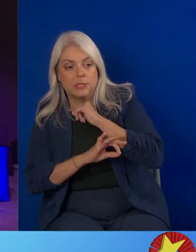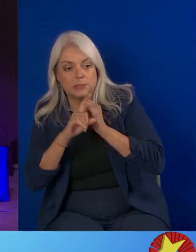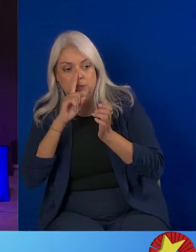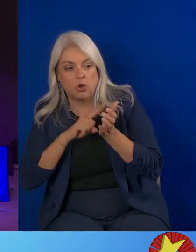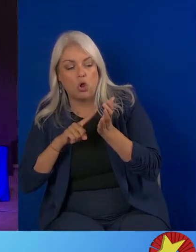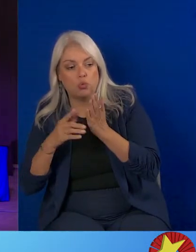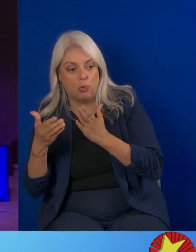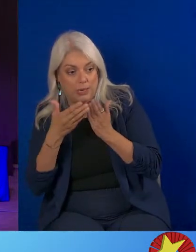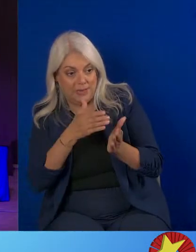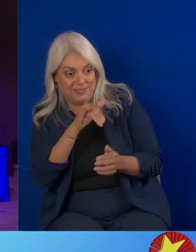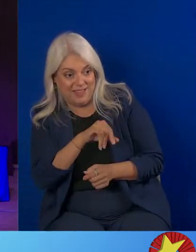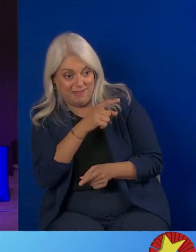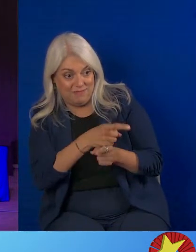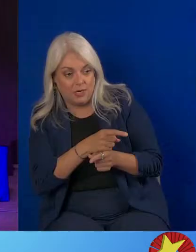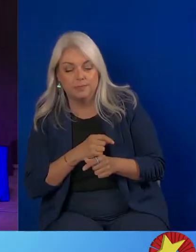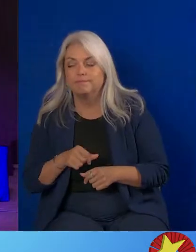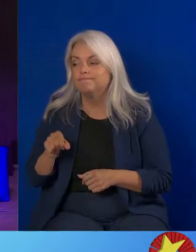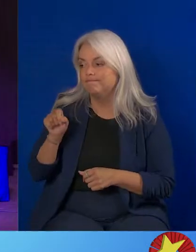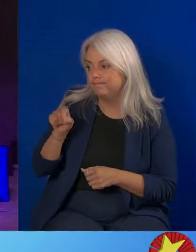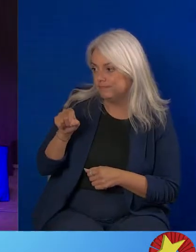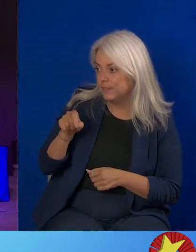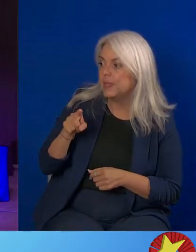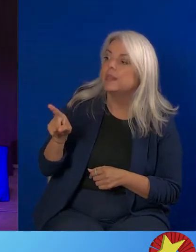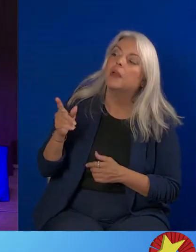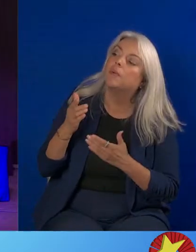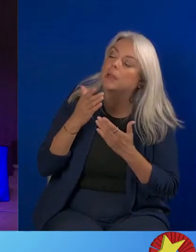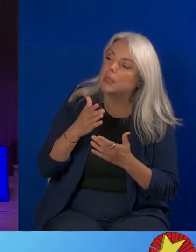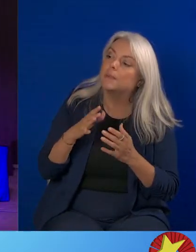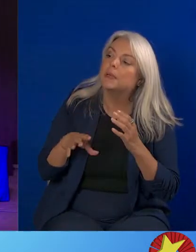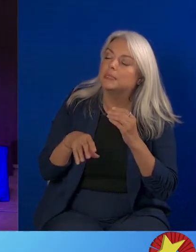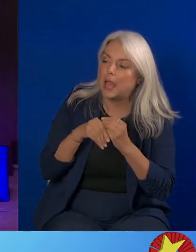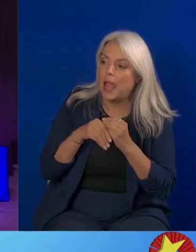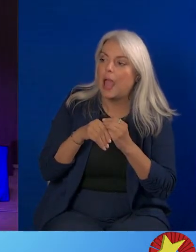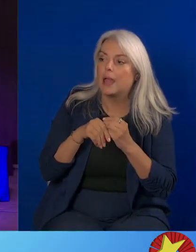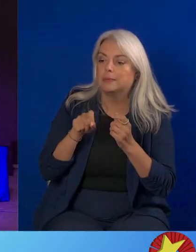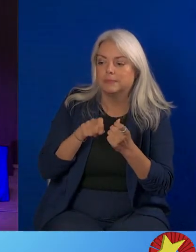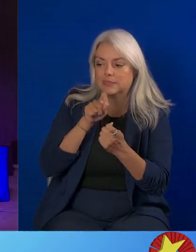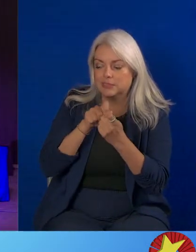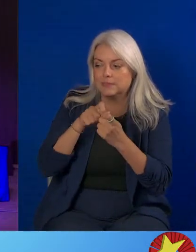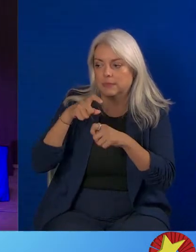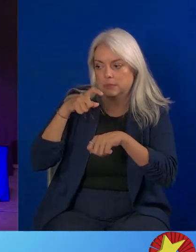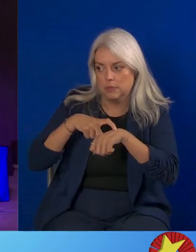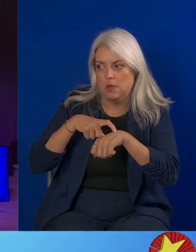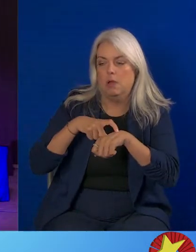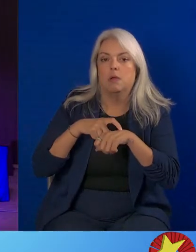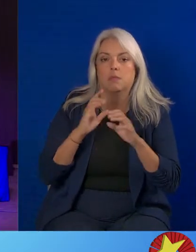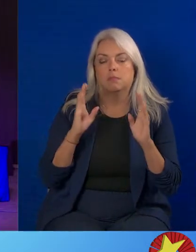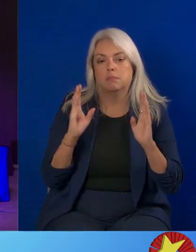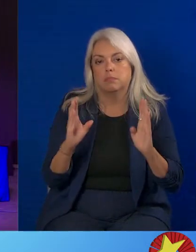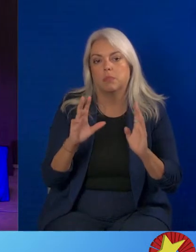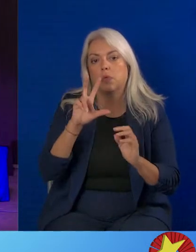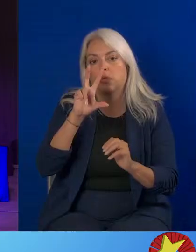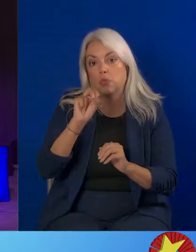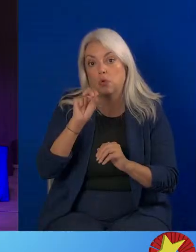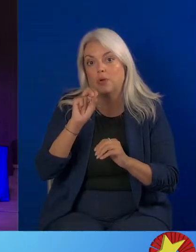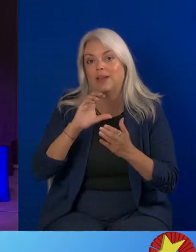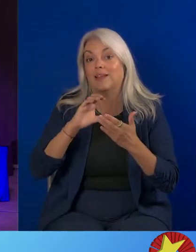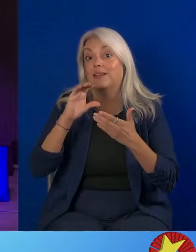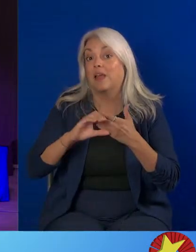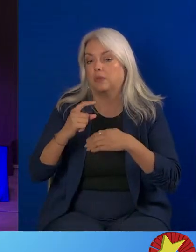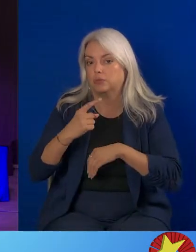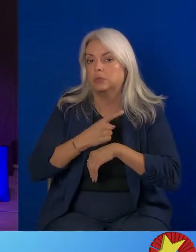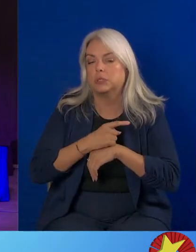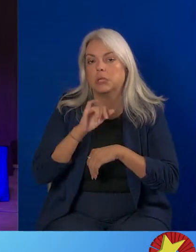a recommendation to add a finite amount of time, and 30 calendar days is what is